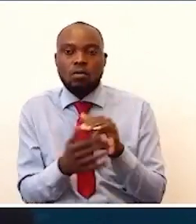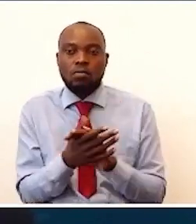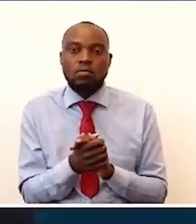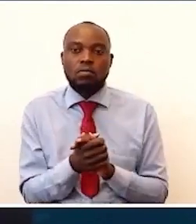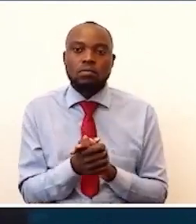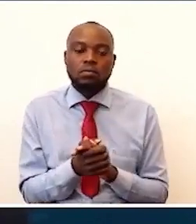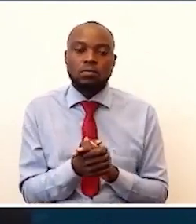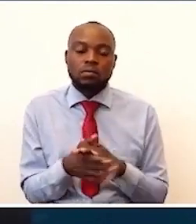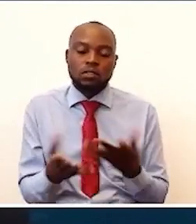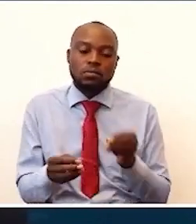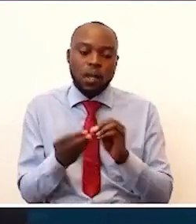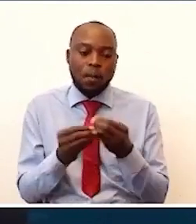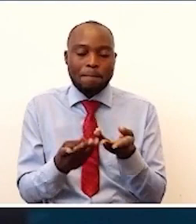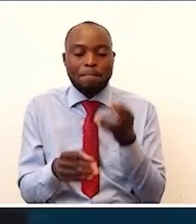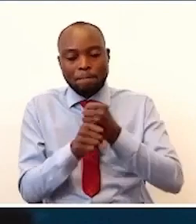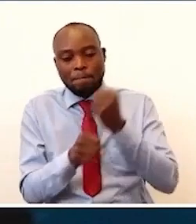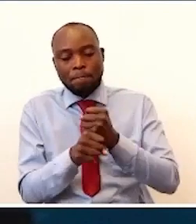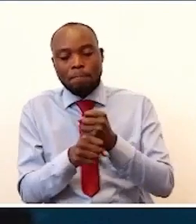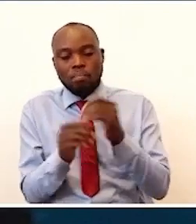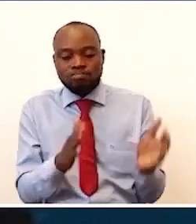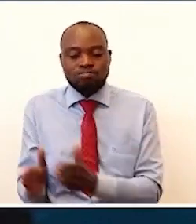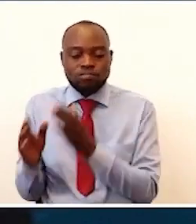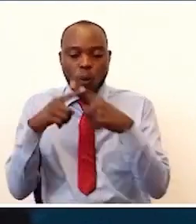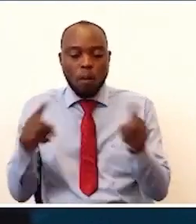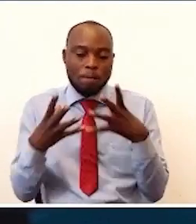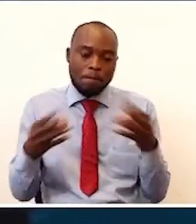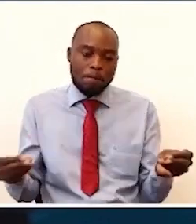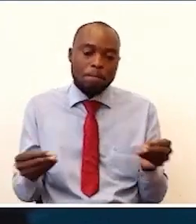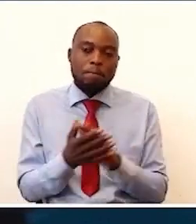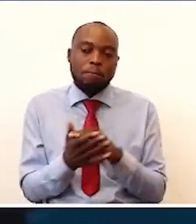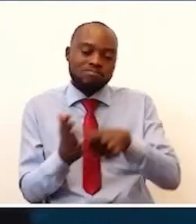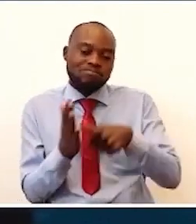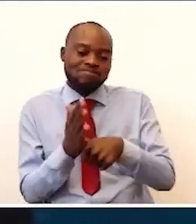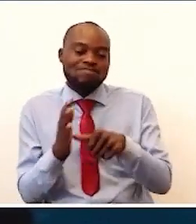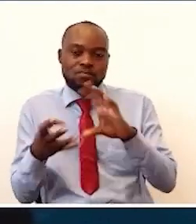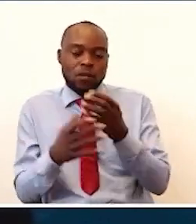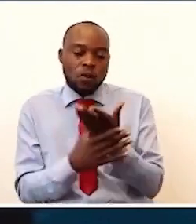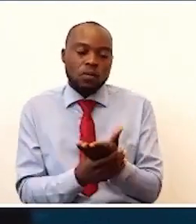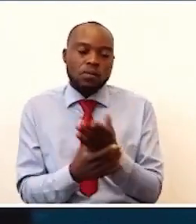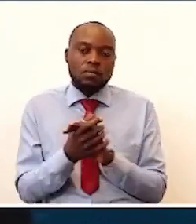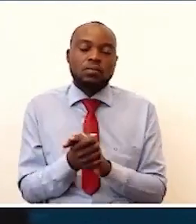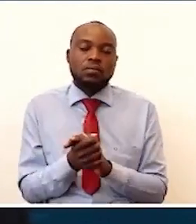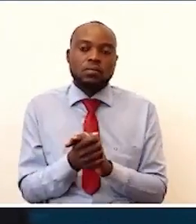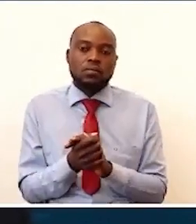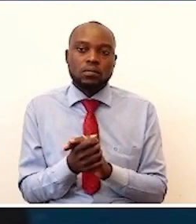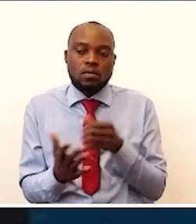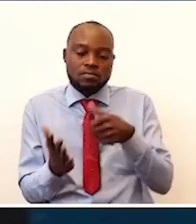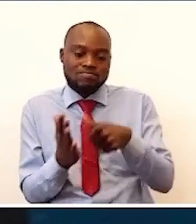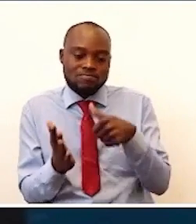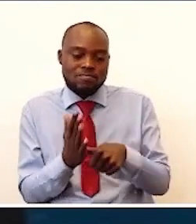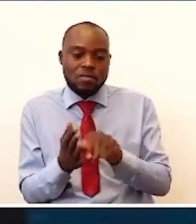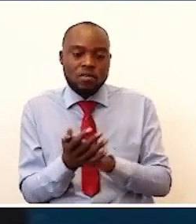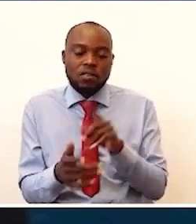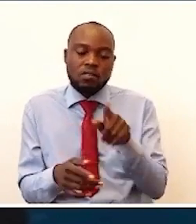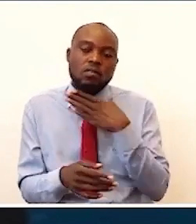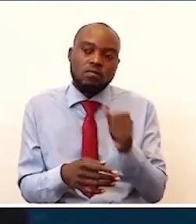and the creditors, for preventing and resolving unsustainable debt situations. Debt restructuring should be